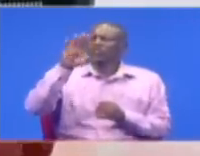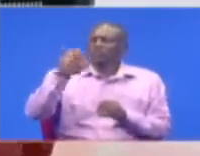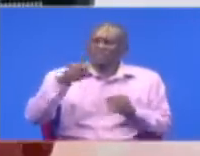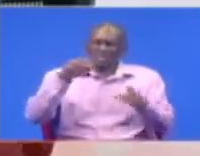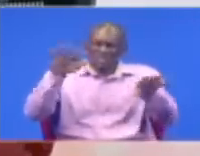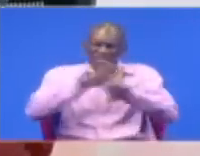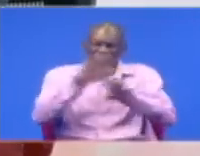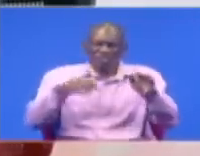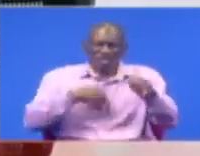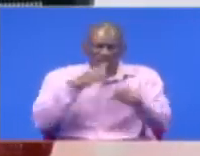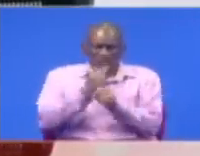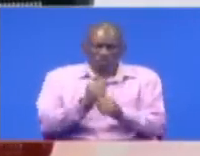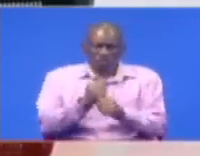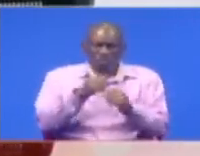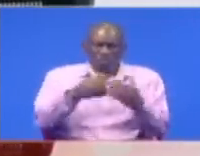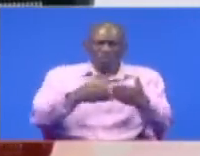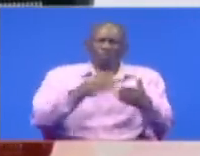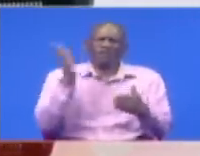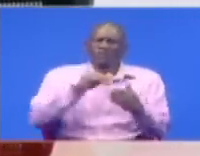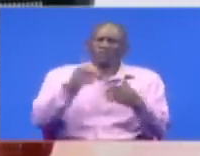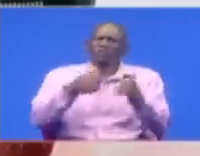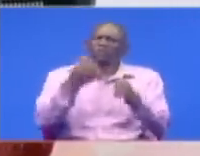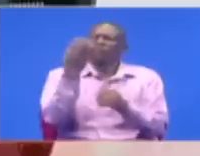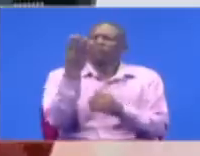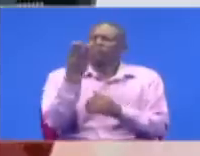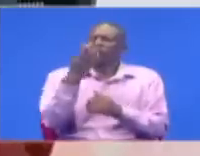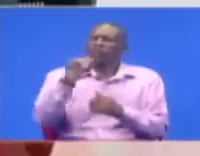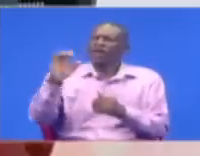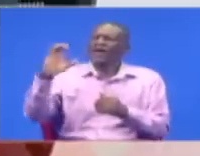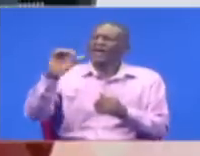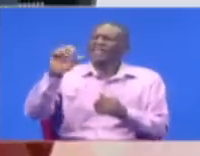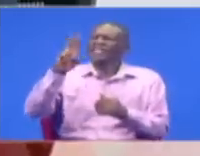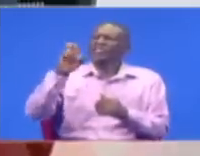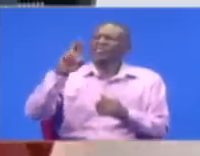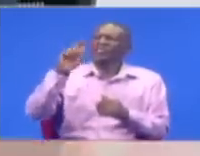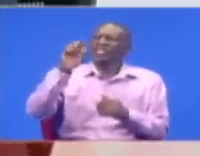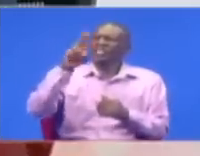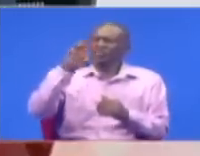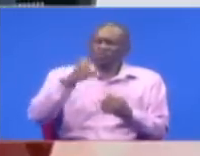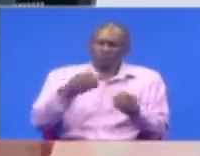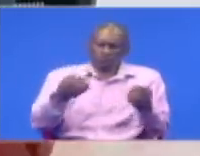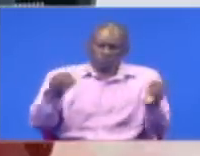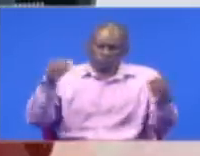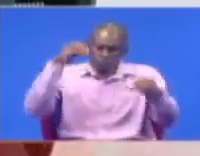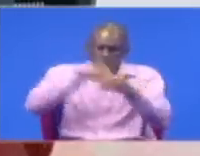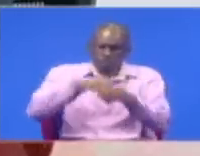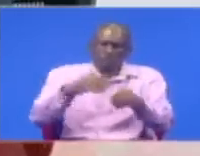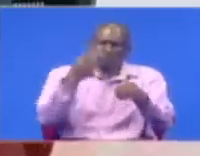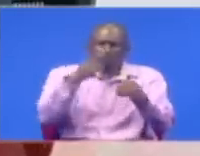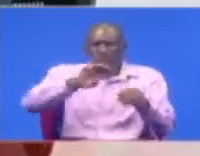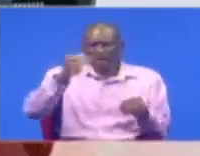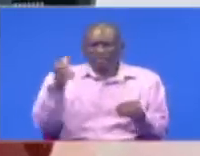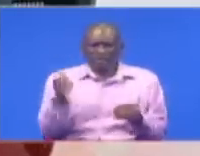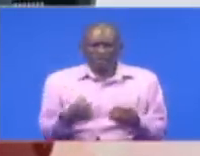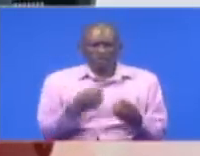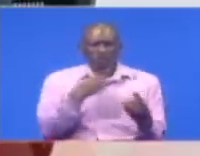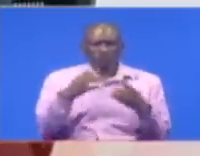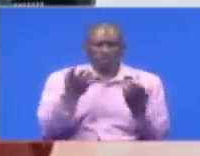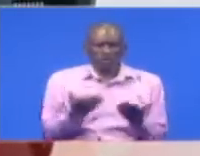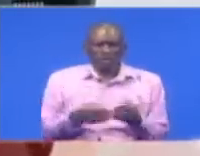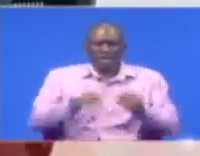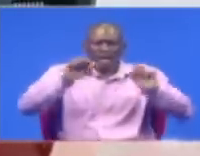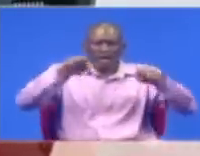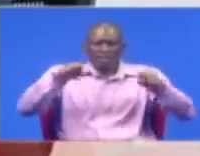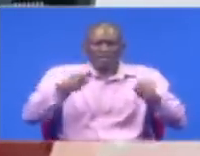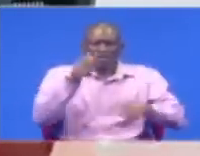I conclude, from the four cardinal virtues, you collapse into two other, so to speak,